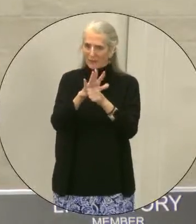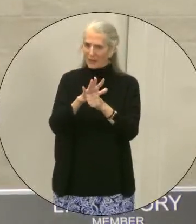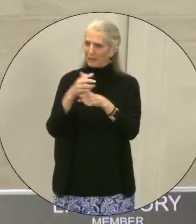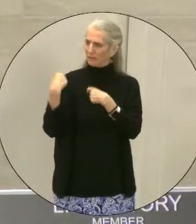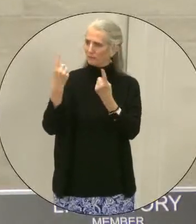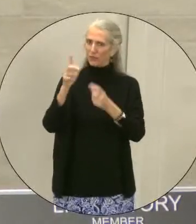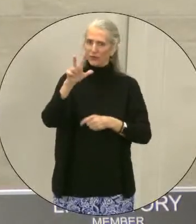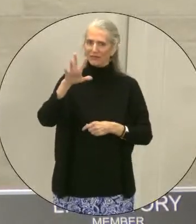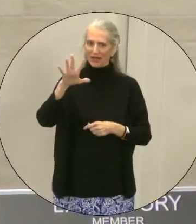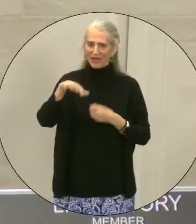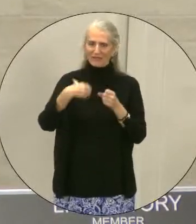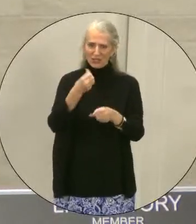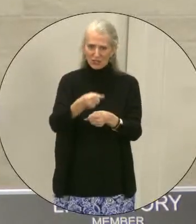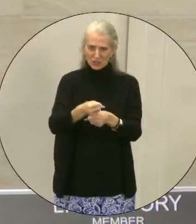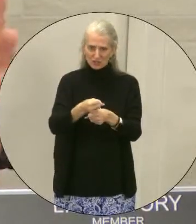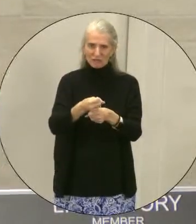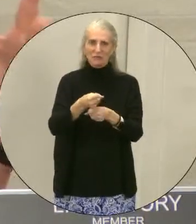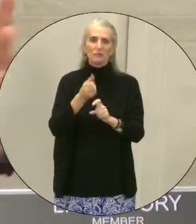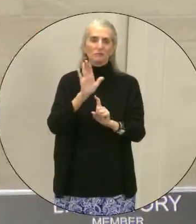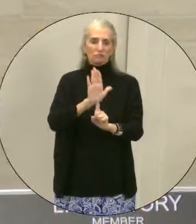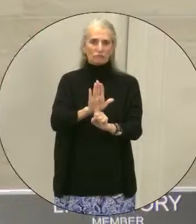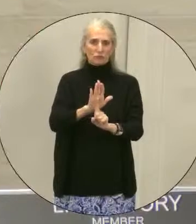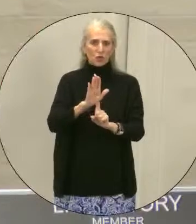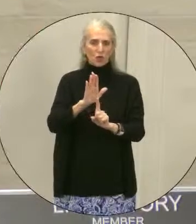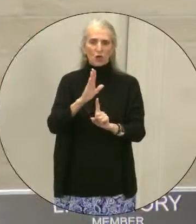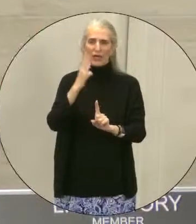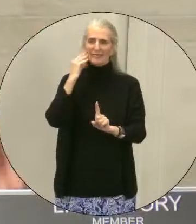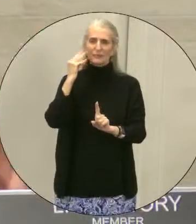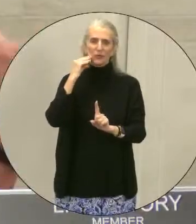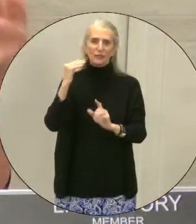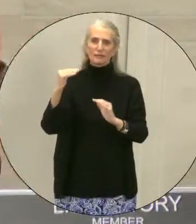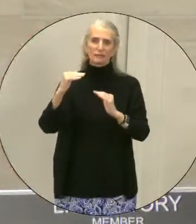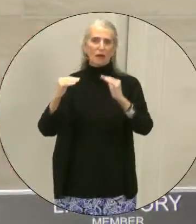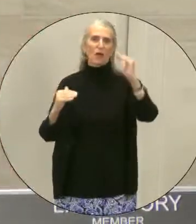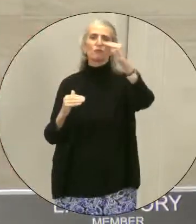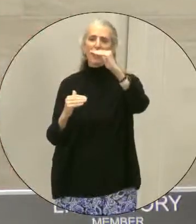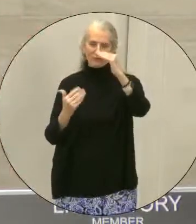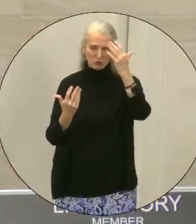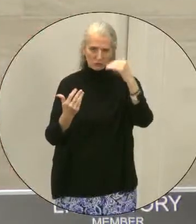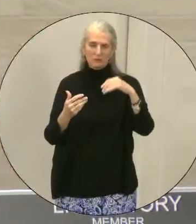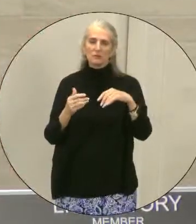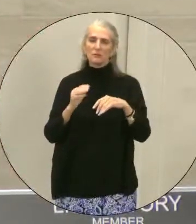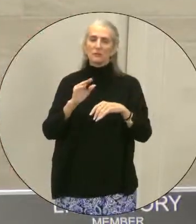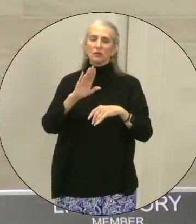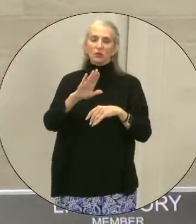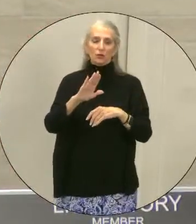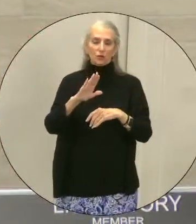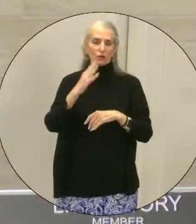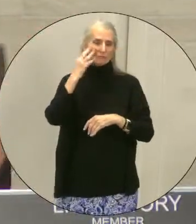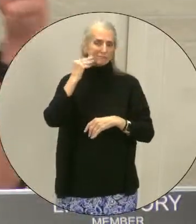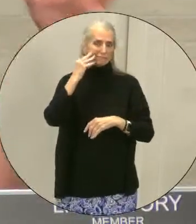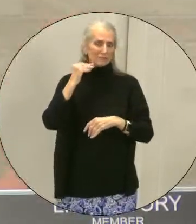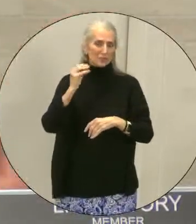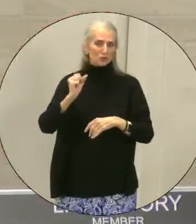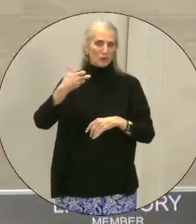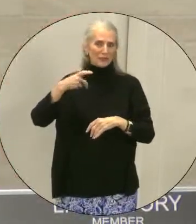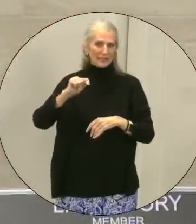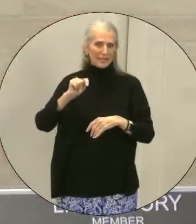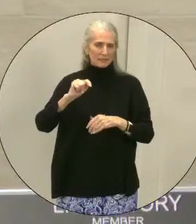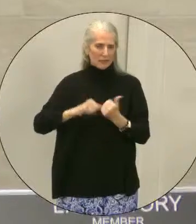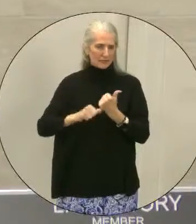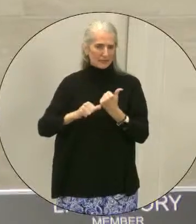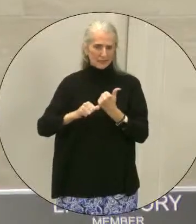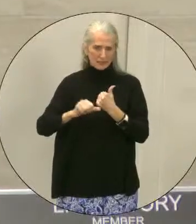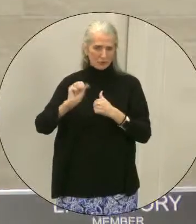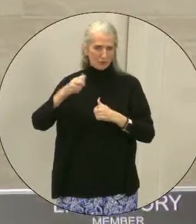35 years. Her experience is unrivaled. I mean, the knowledge she has from being state superintendent, she just understands the complexities of